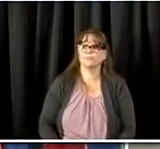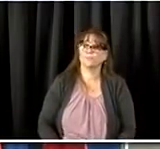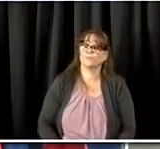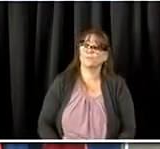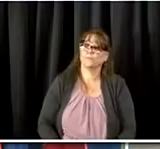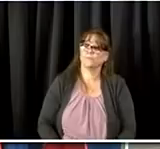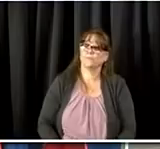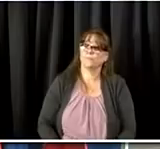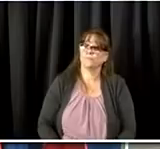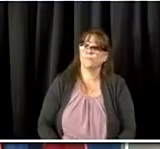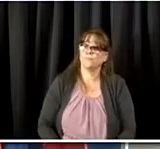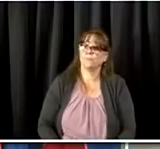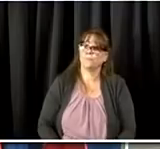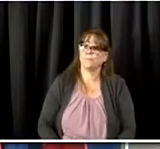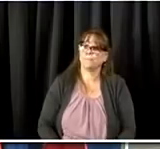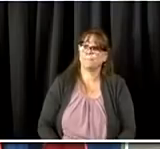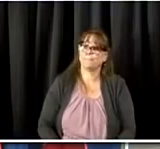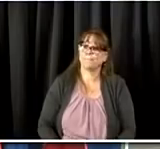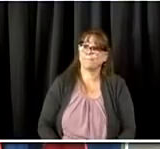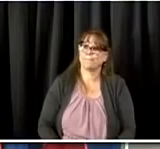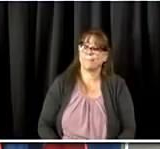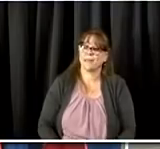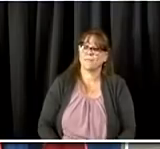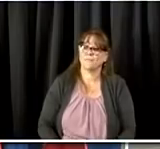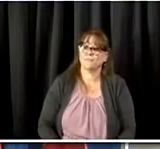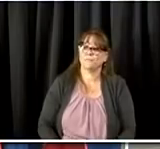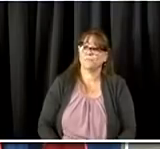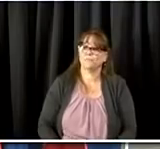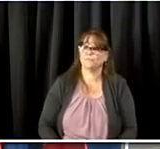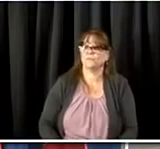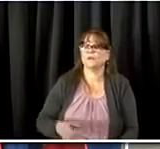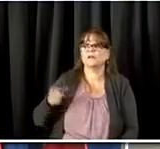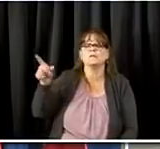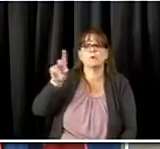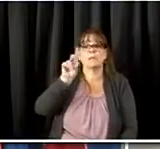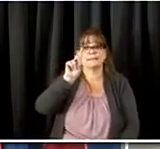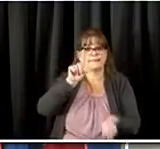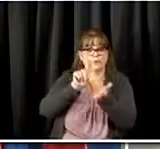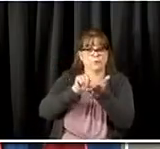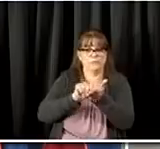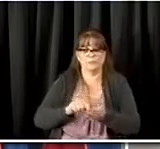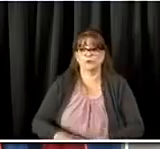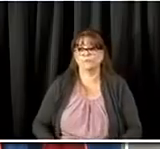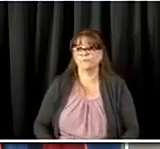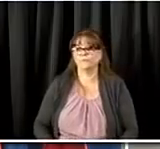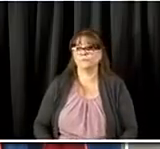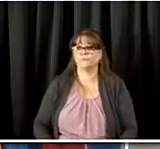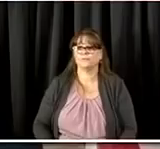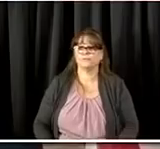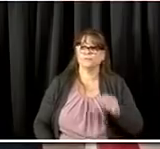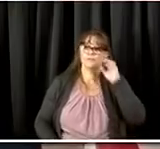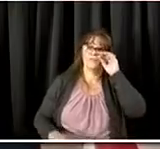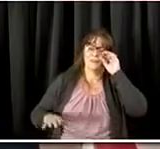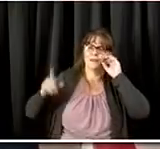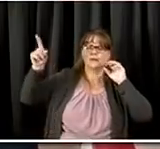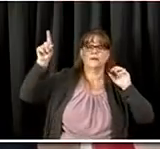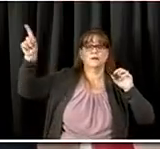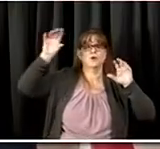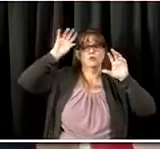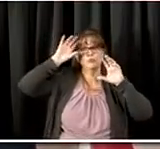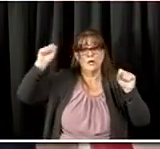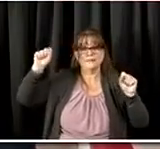Hi, Governor. This is Alex Burness with the Denver Post. The White House has downplayed the severity of this virus consistently